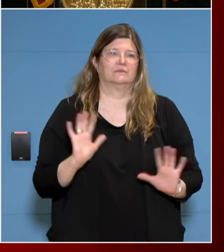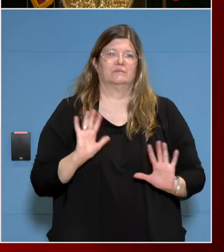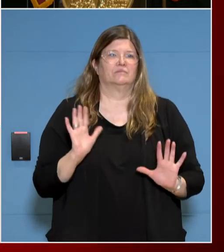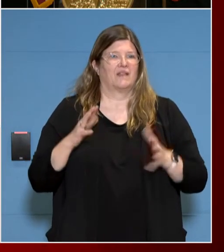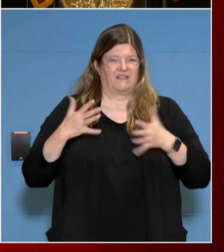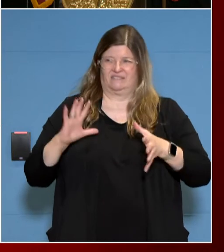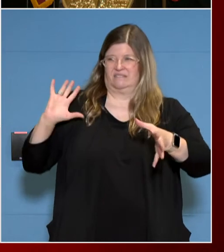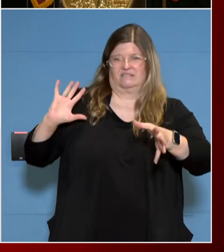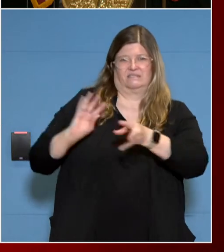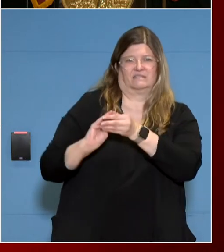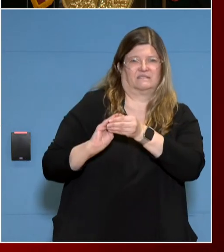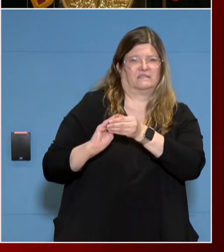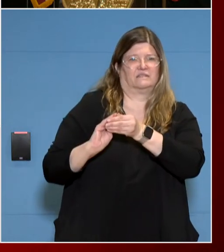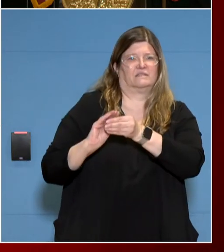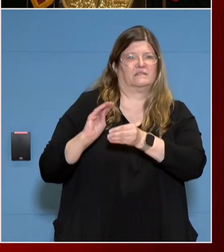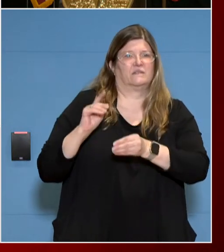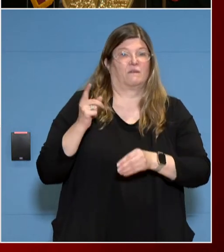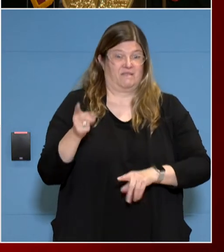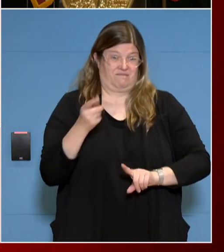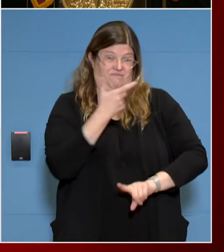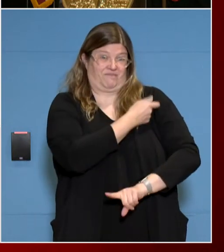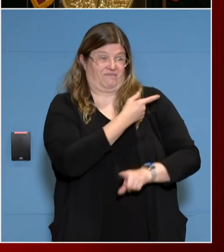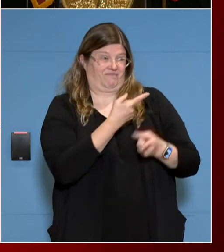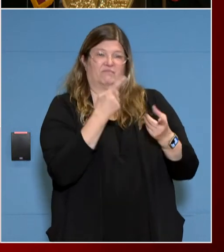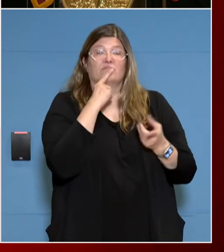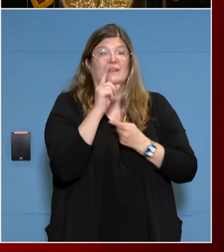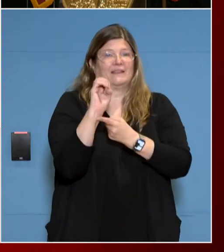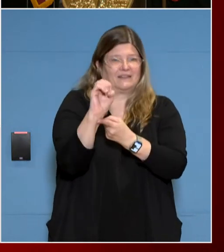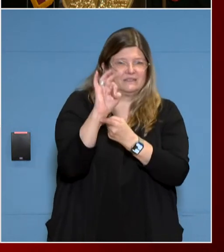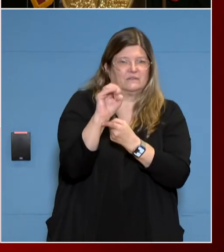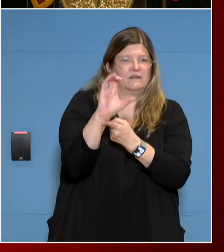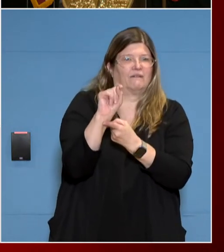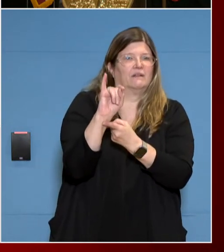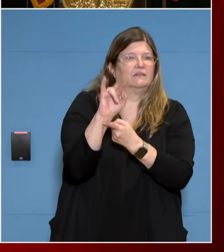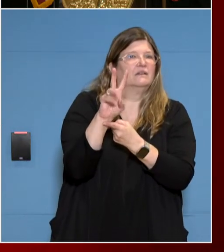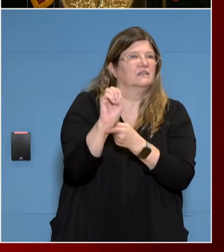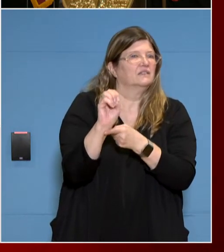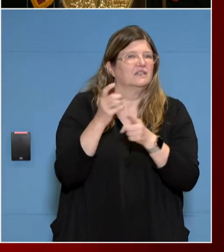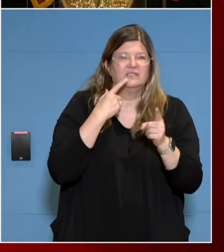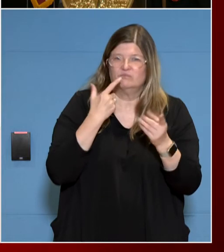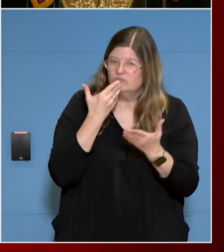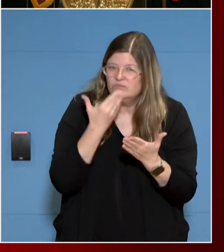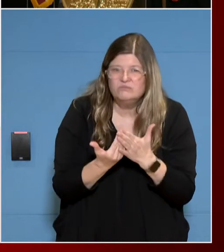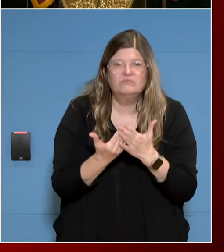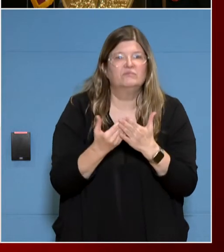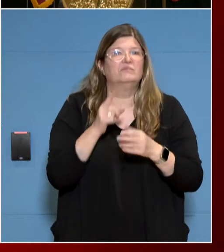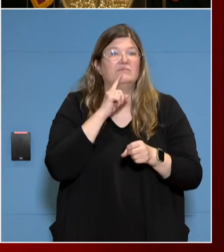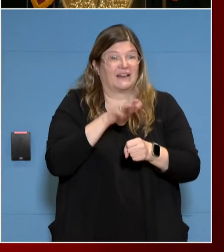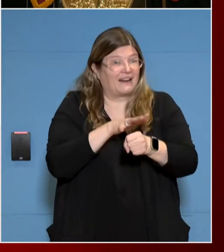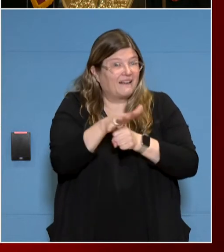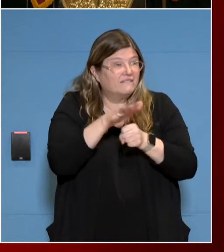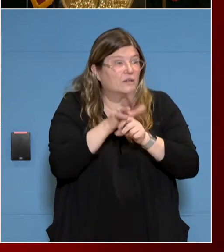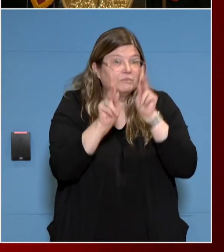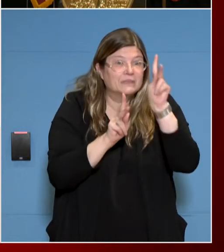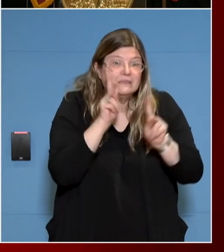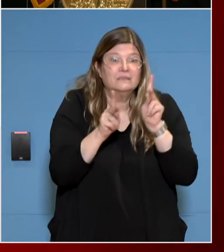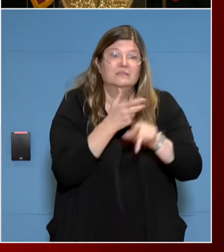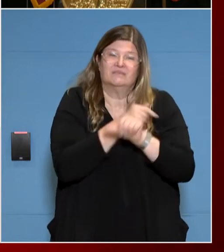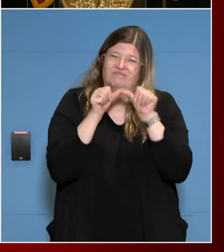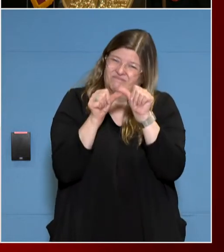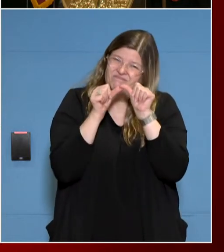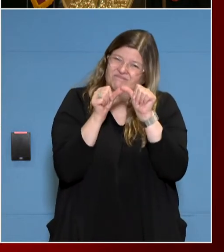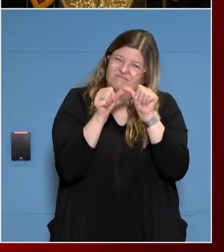we will continue to need to wear our mask. Eventually, this vaccine is the key to